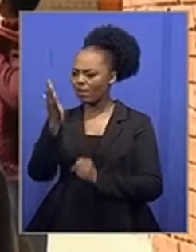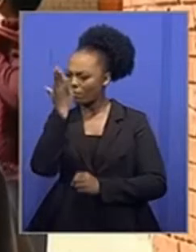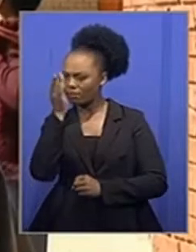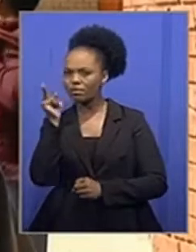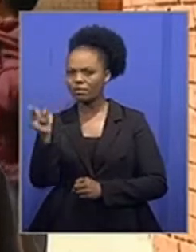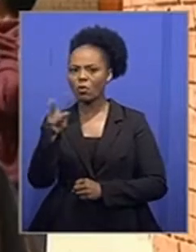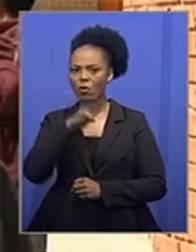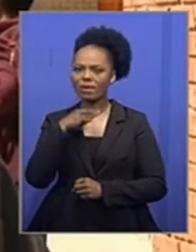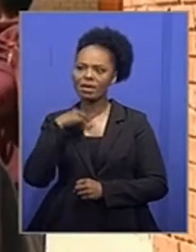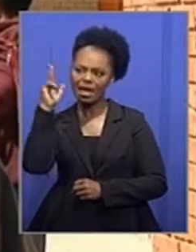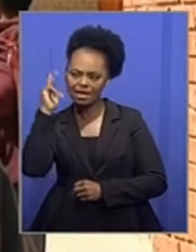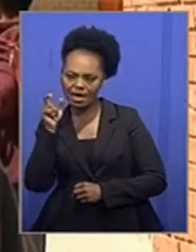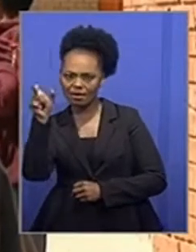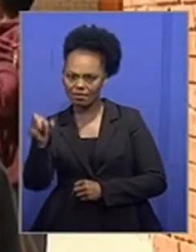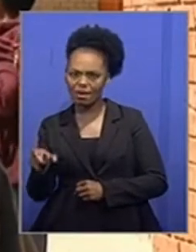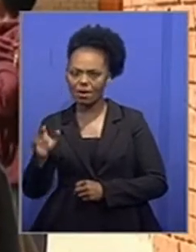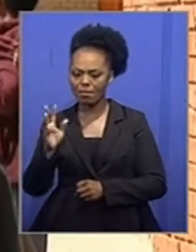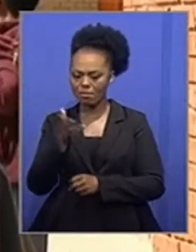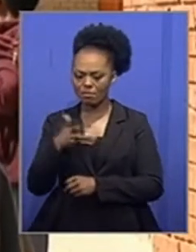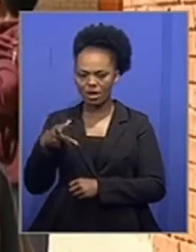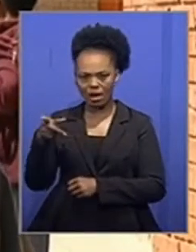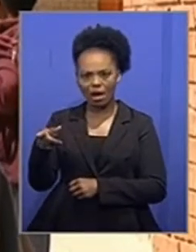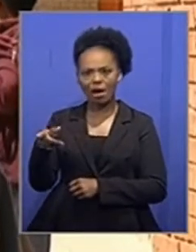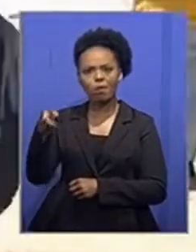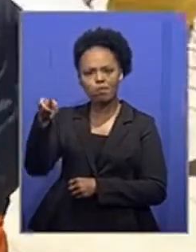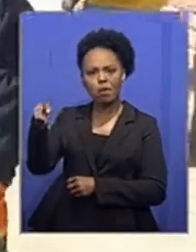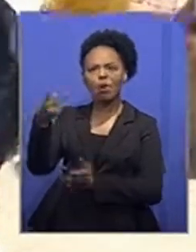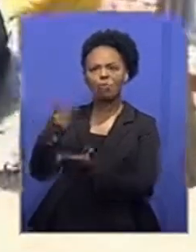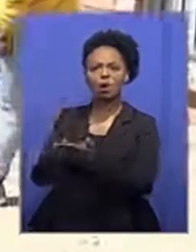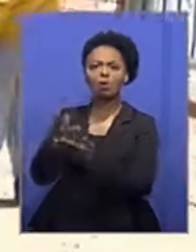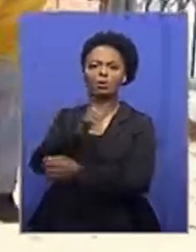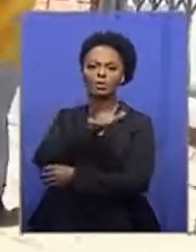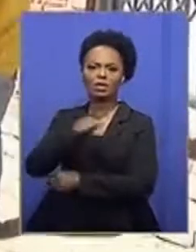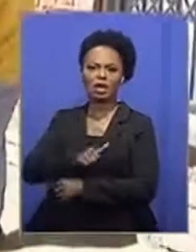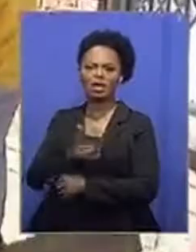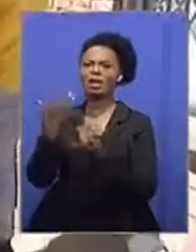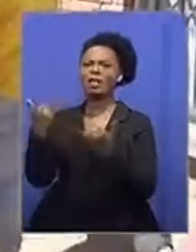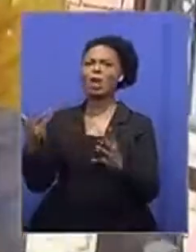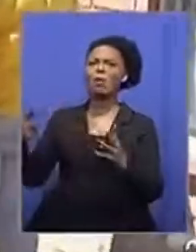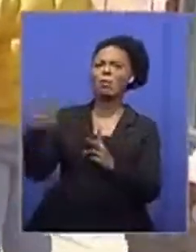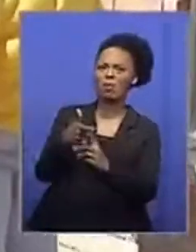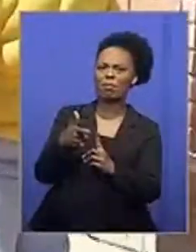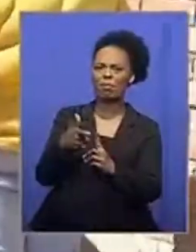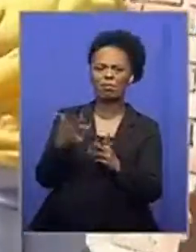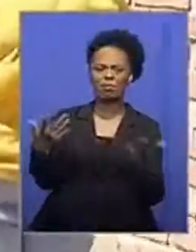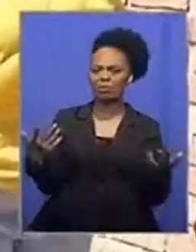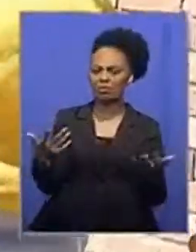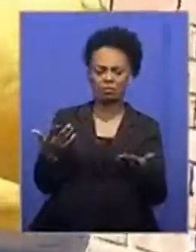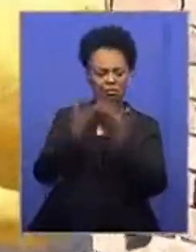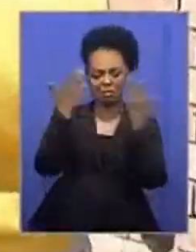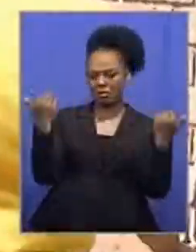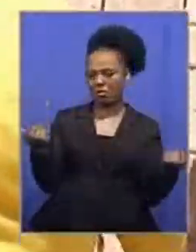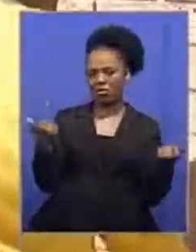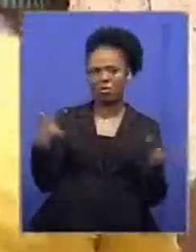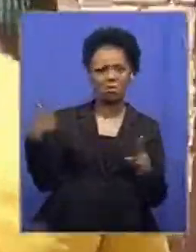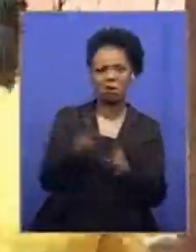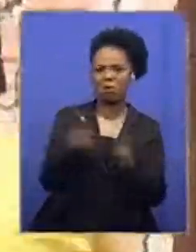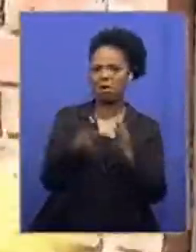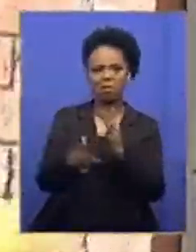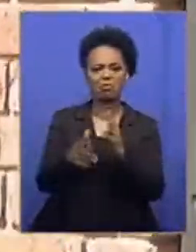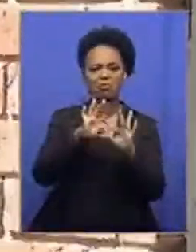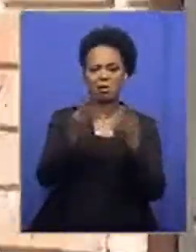mone o fitlhile wa ke utlwile go na le sepetlele na ke utlwile go fitlhile ha e le mona o se o thuntswe. Sesosa sa polao ga se